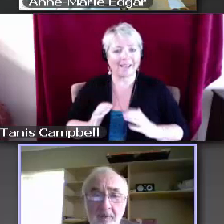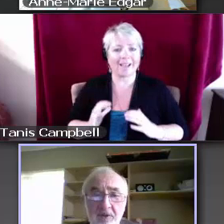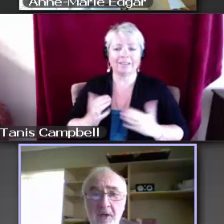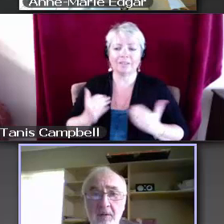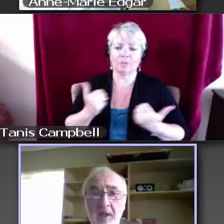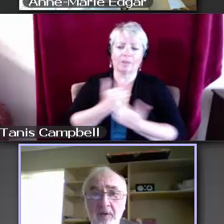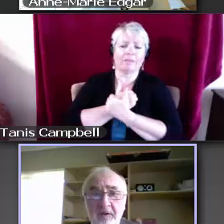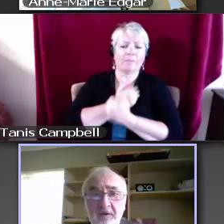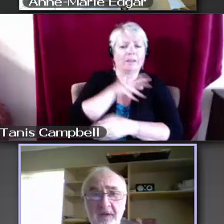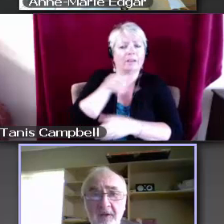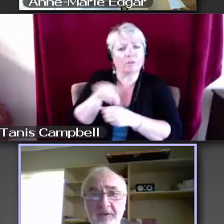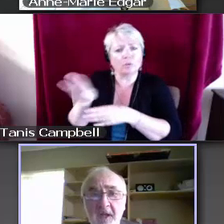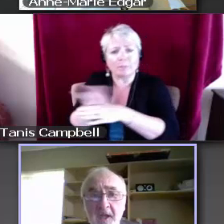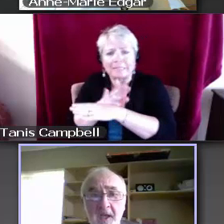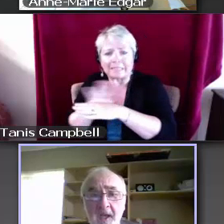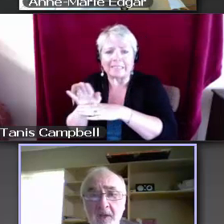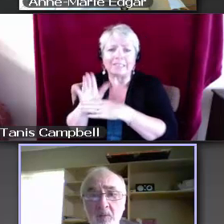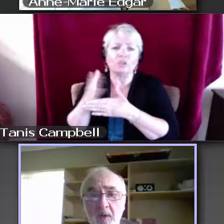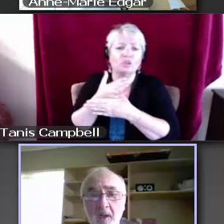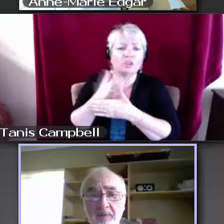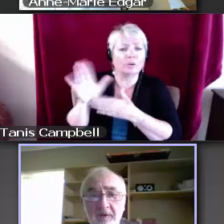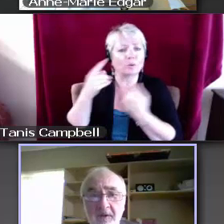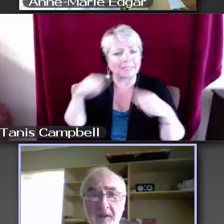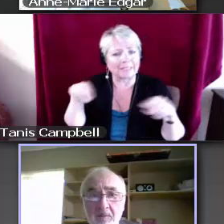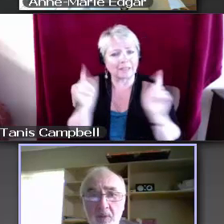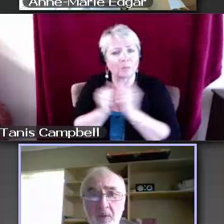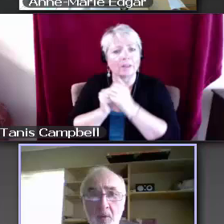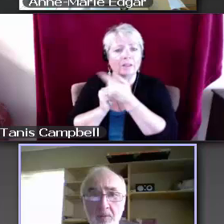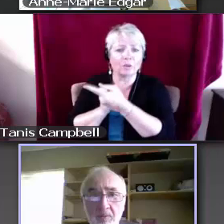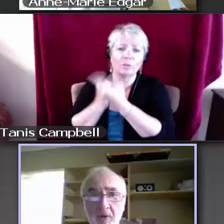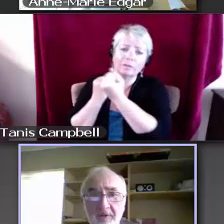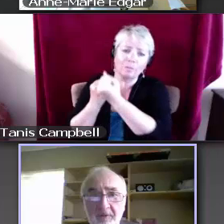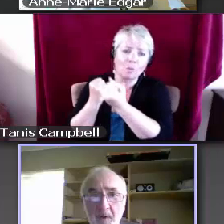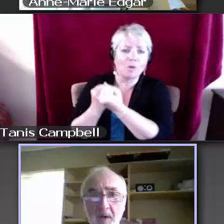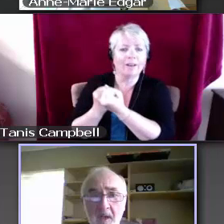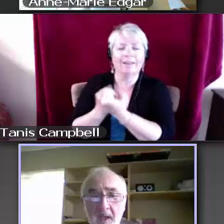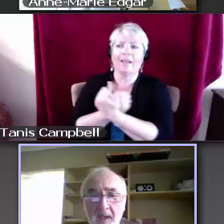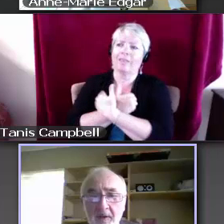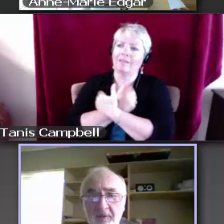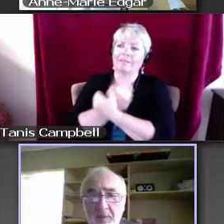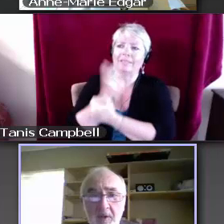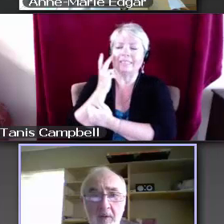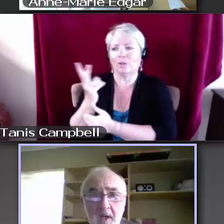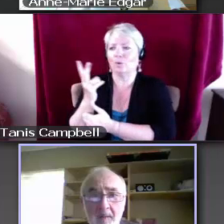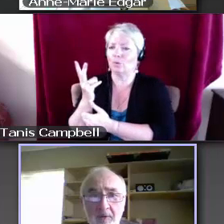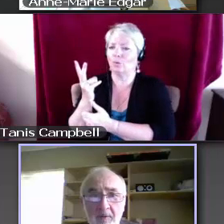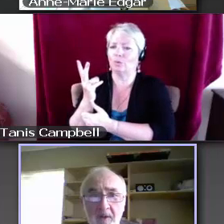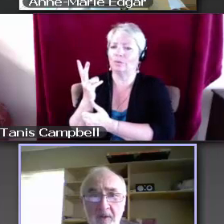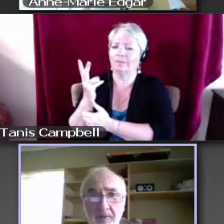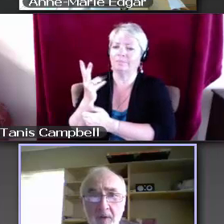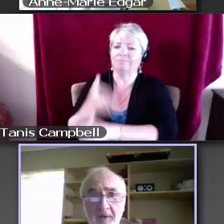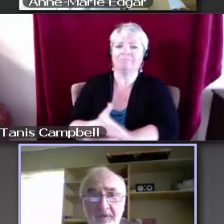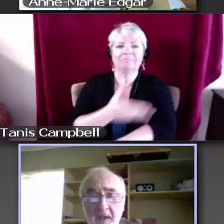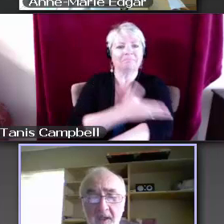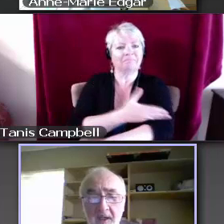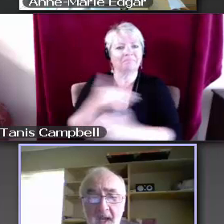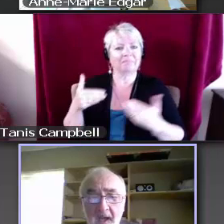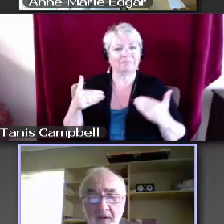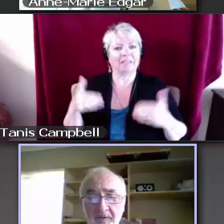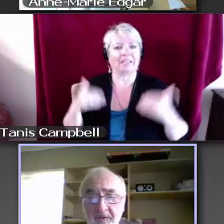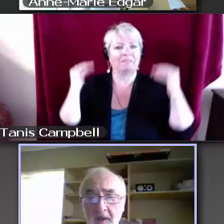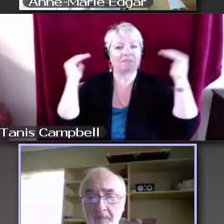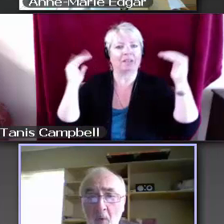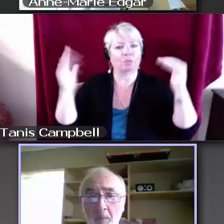We love sharing in their success, and we love to see them move forward and prosper. And this has been a great opportunity for us.